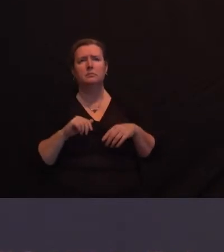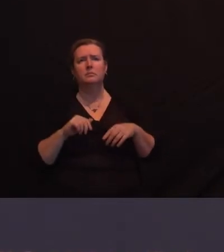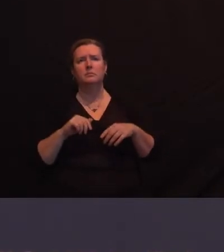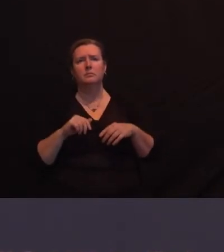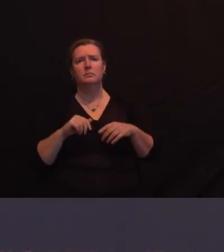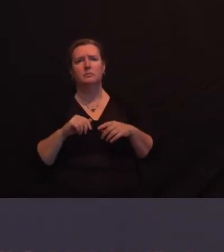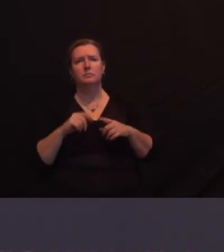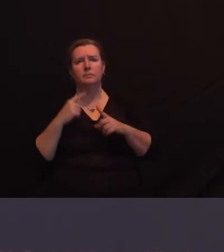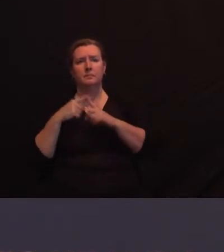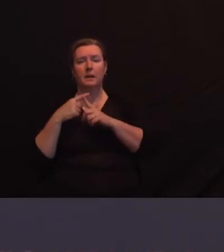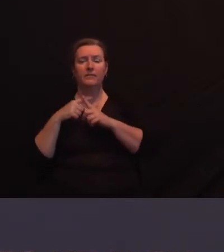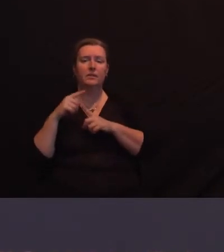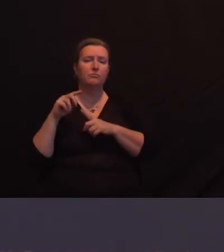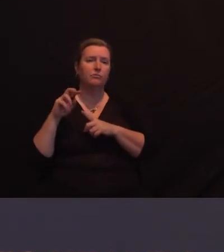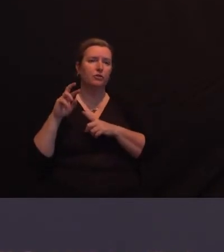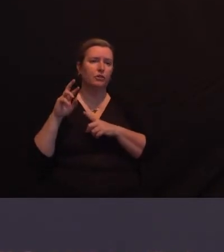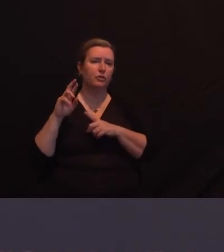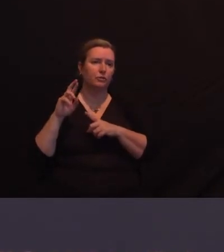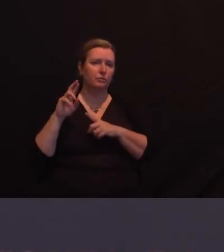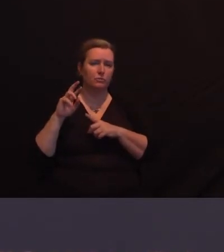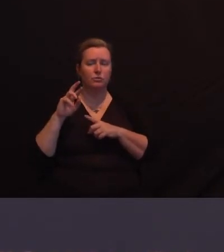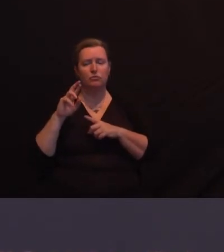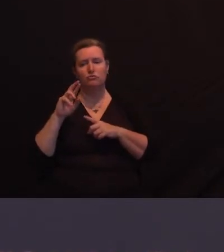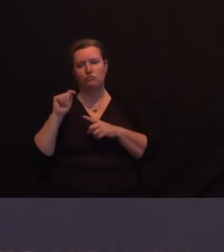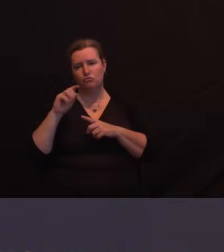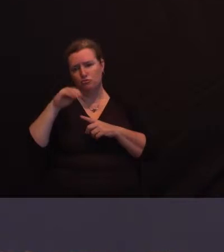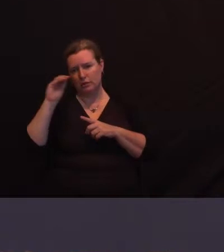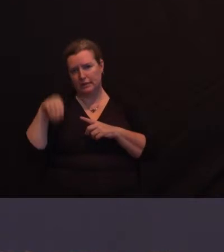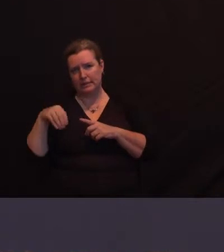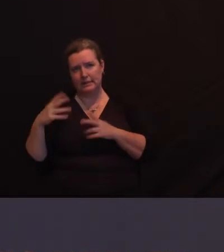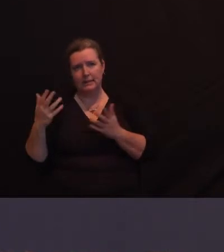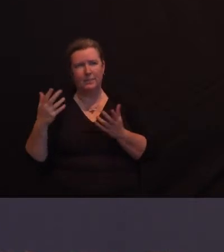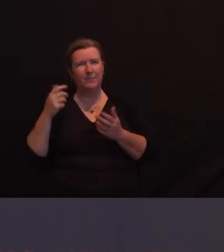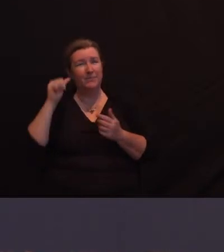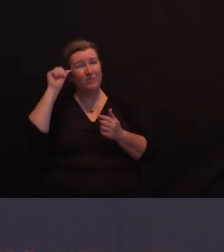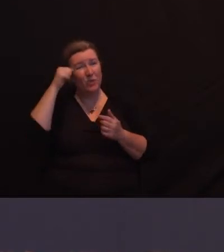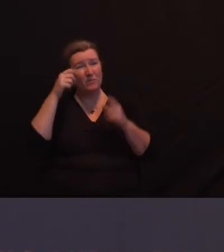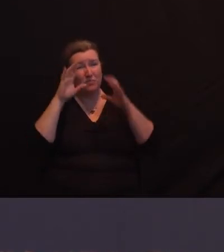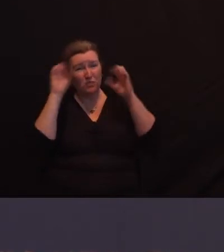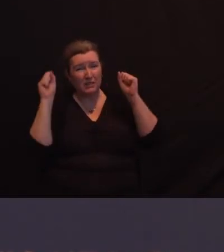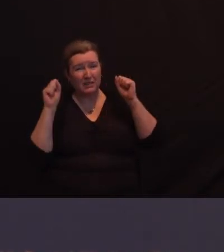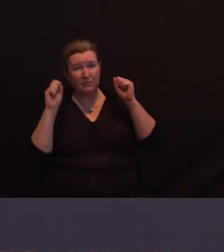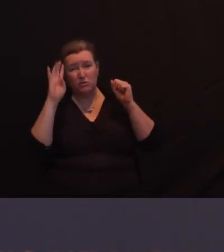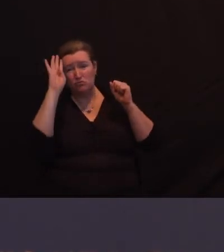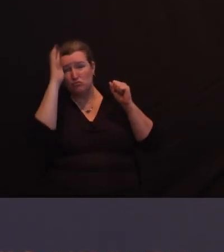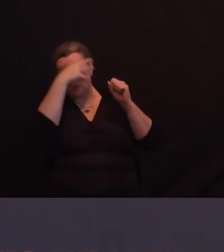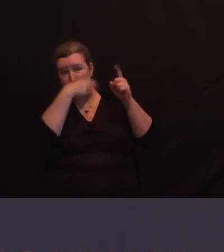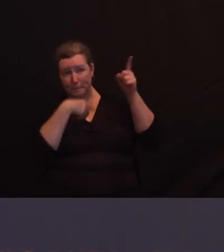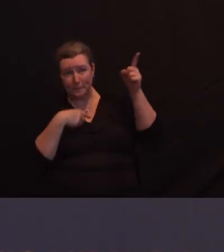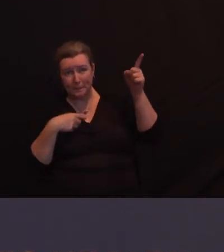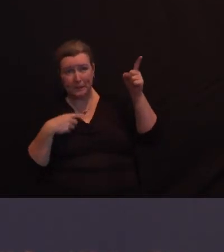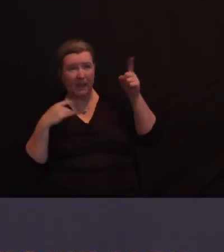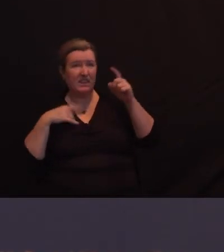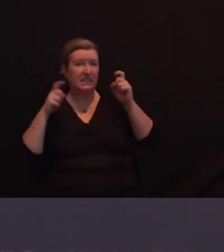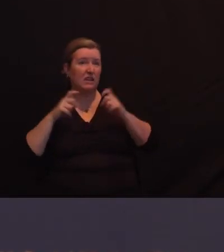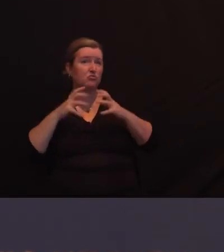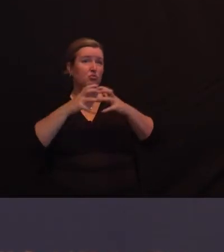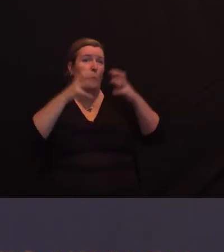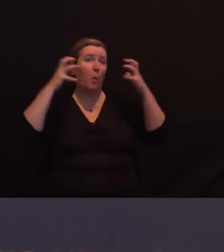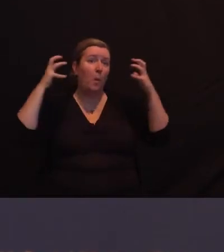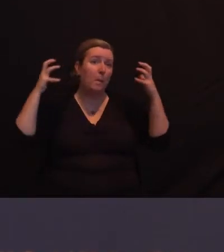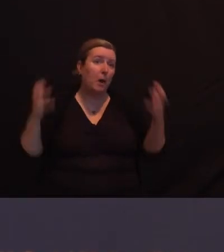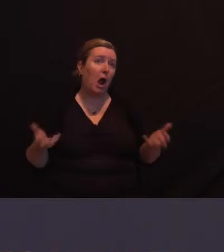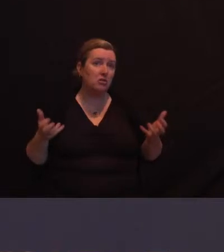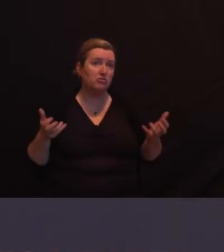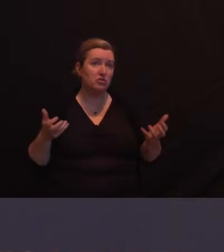big, President Trump was always saying that the more testing we do, the more we're highlighting the people who are sick. That's never been